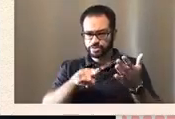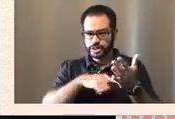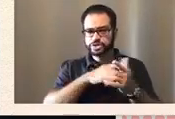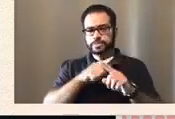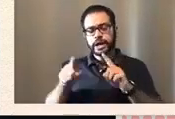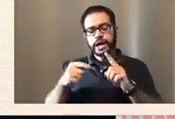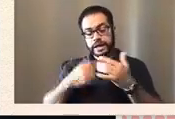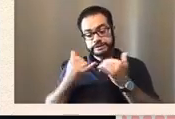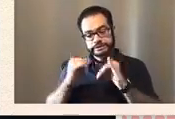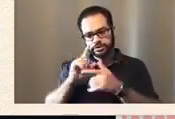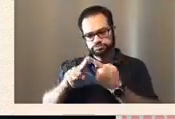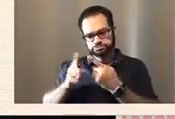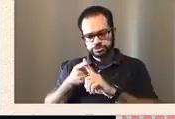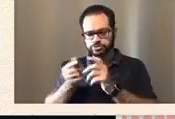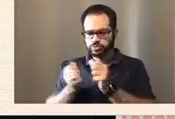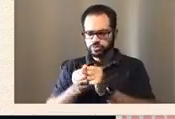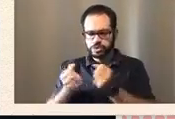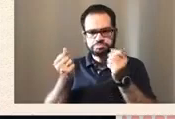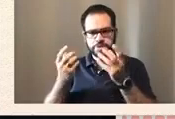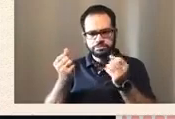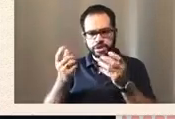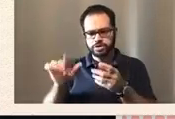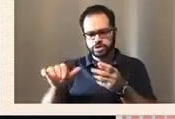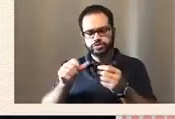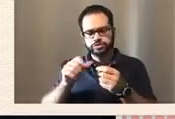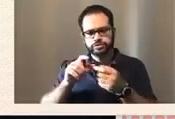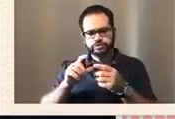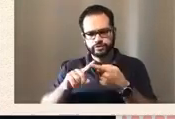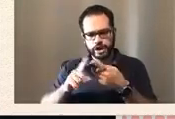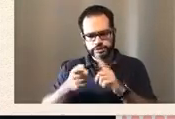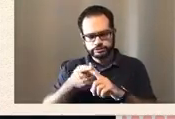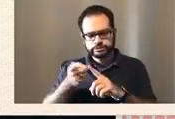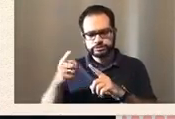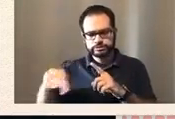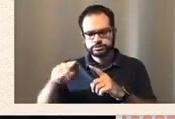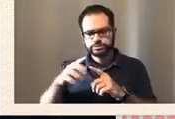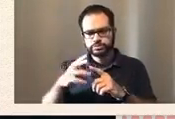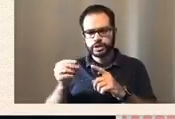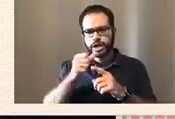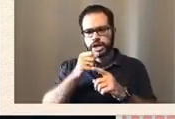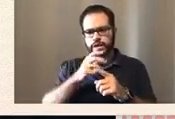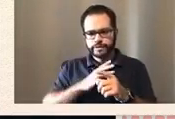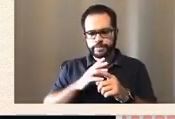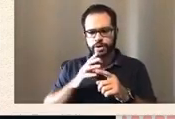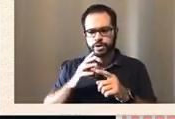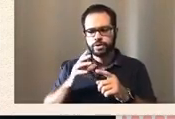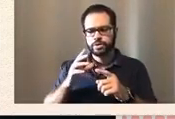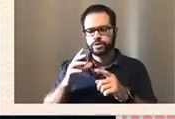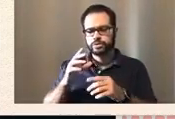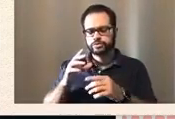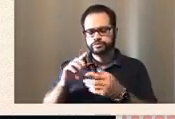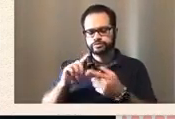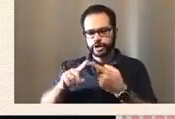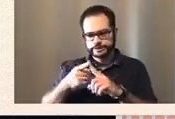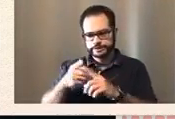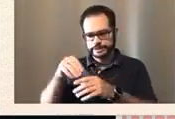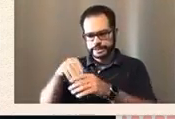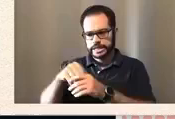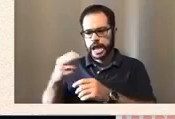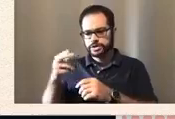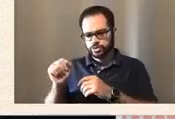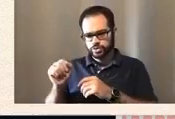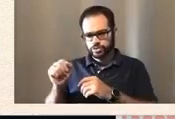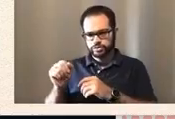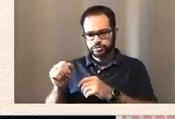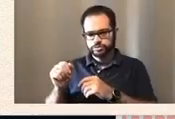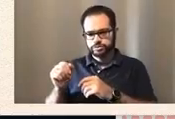also made friends with many female students in my high school in an underworld of female students who needed